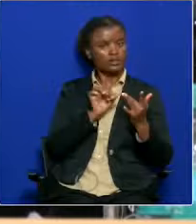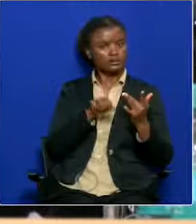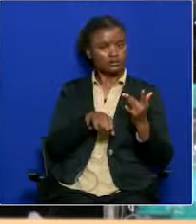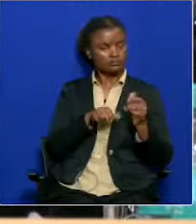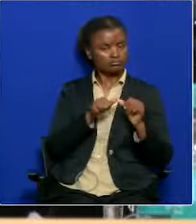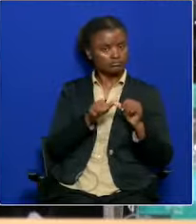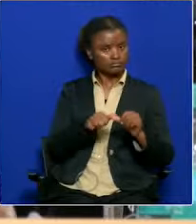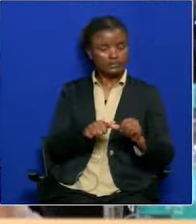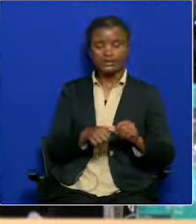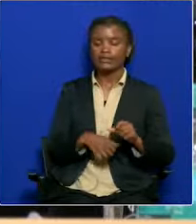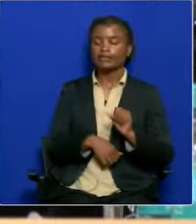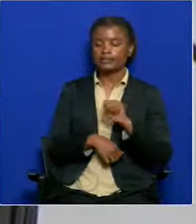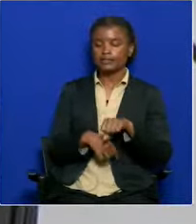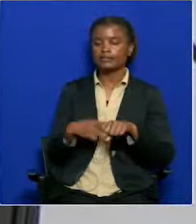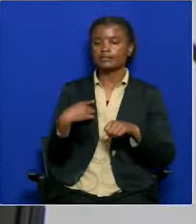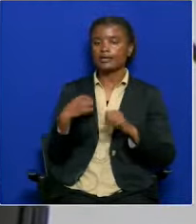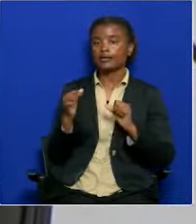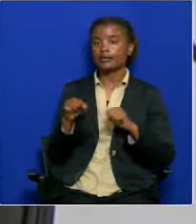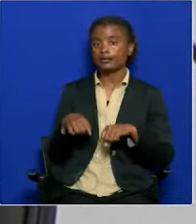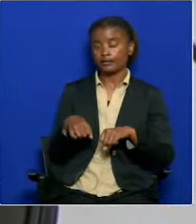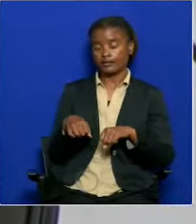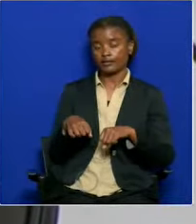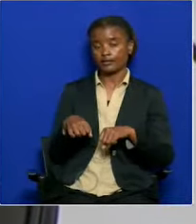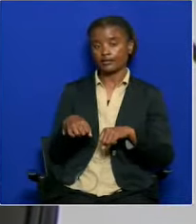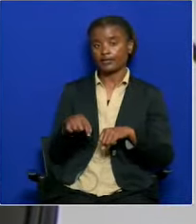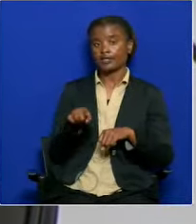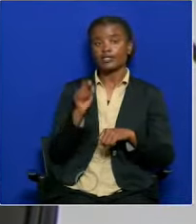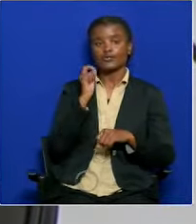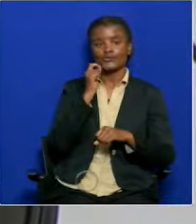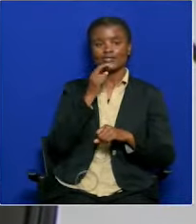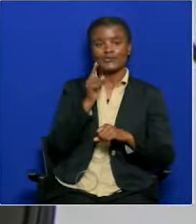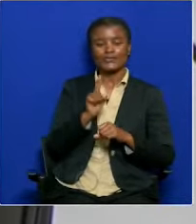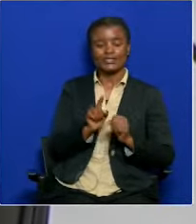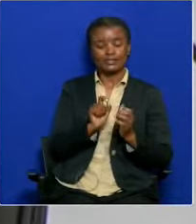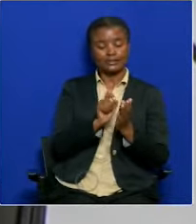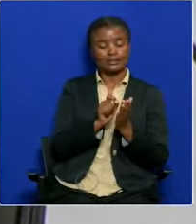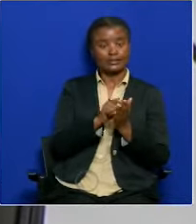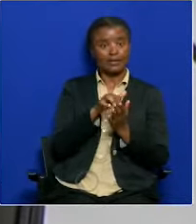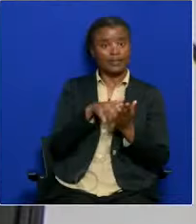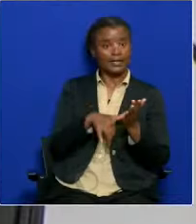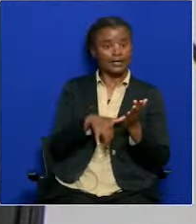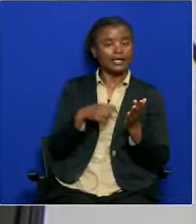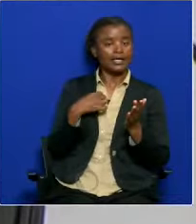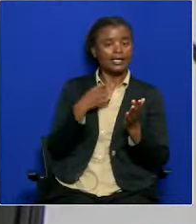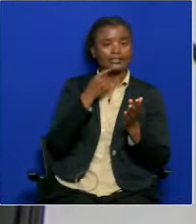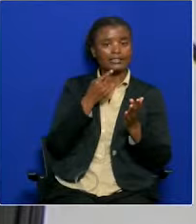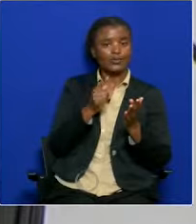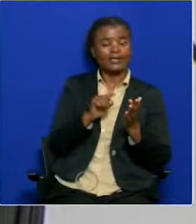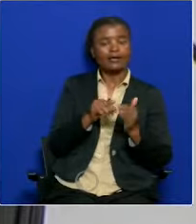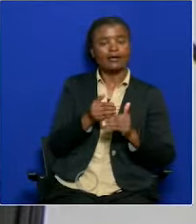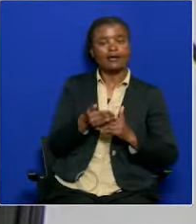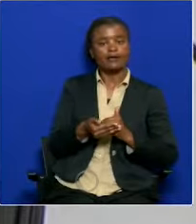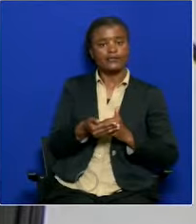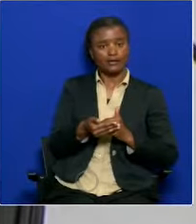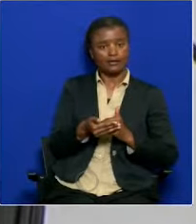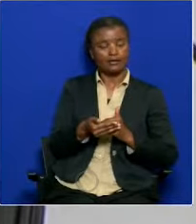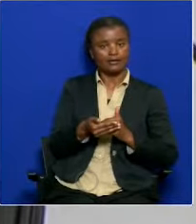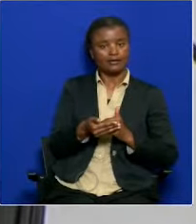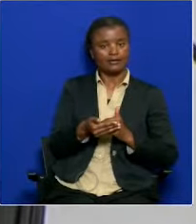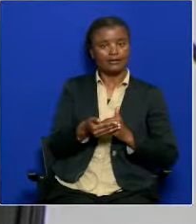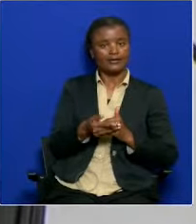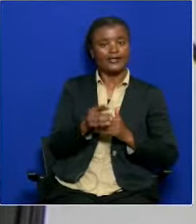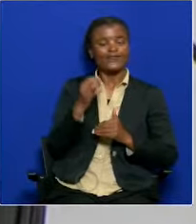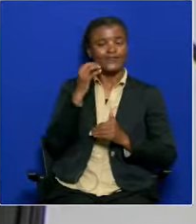you to say in my statement I indicated that after I have fixed my phone, I don't